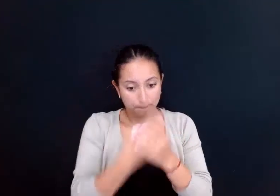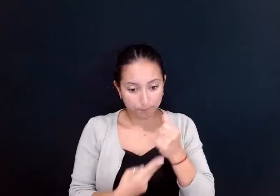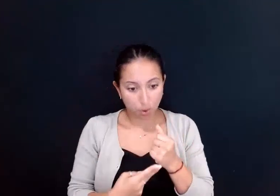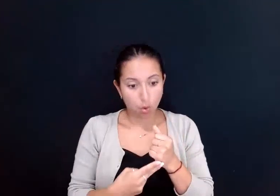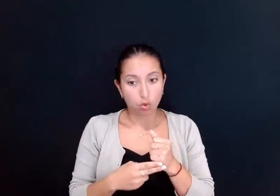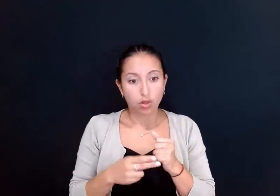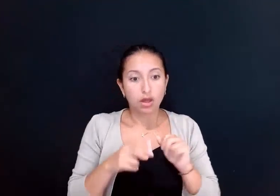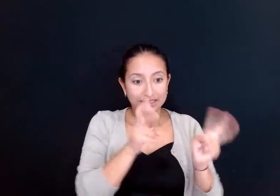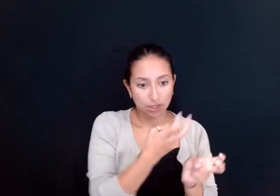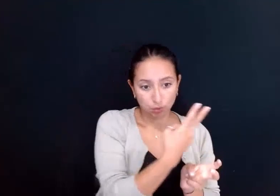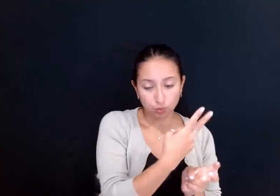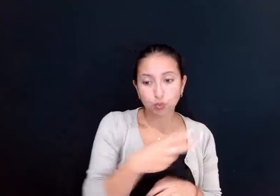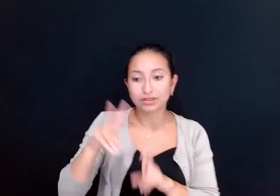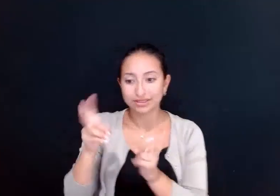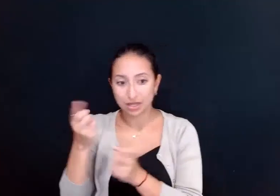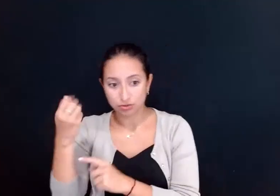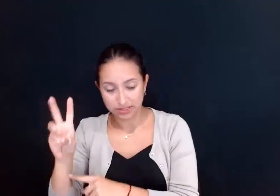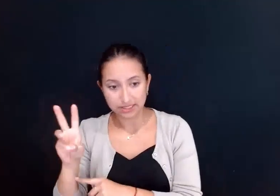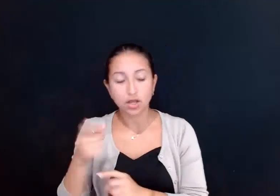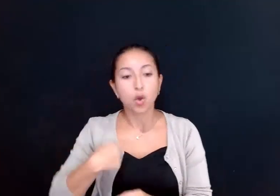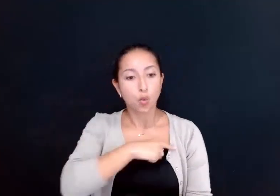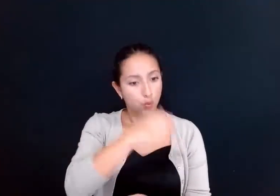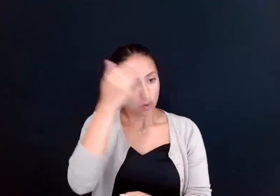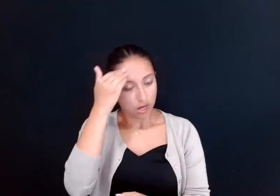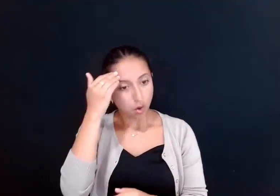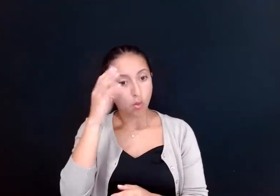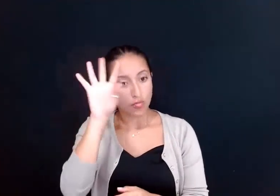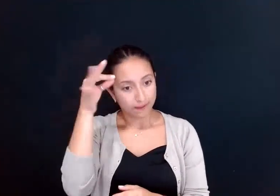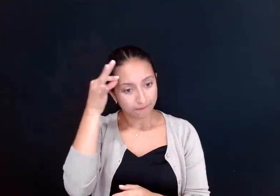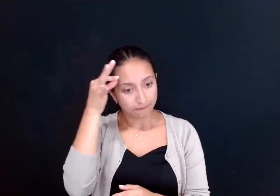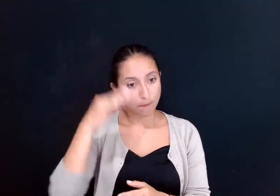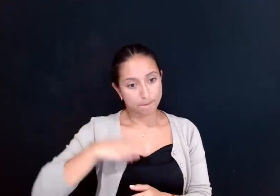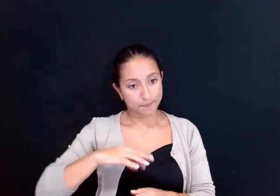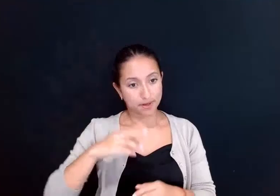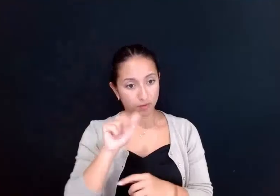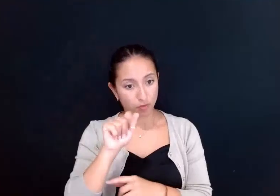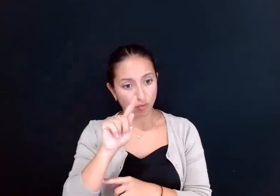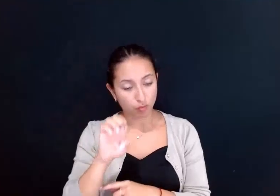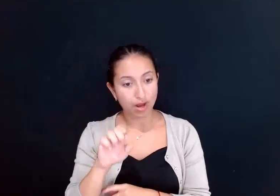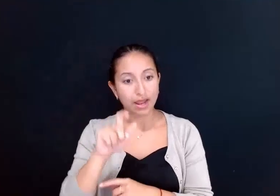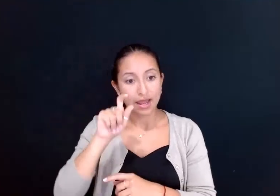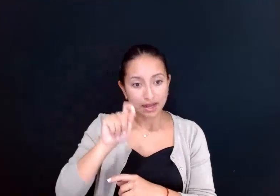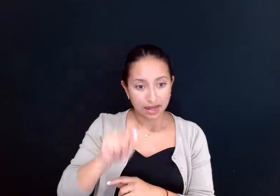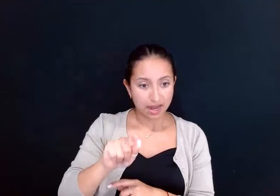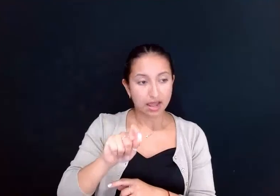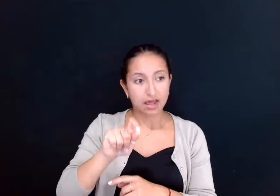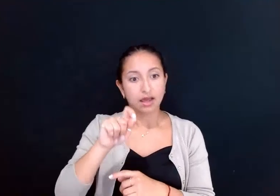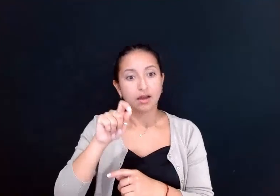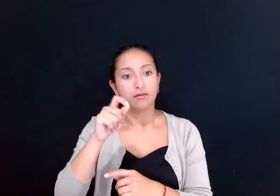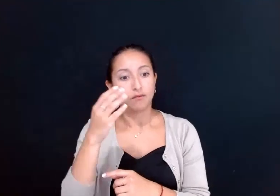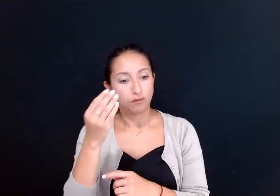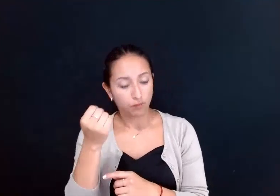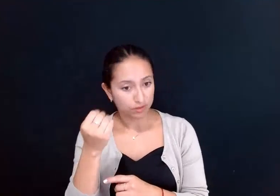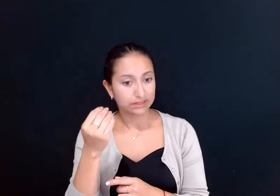Title 16, we know that the federal benefit rate for right now is 914. If you see that the person is